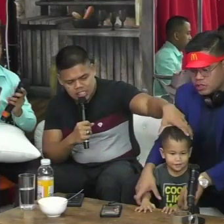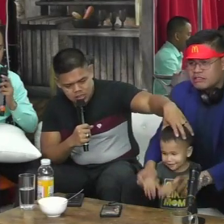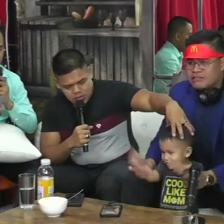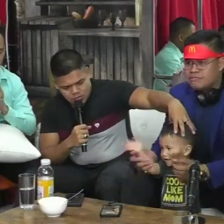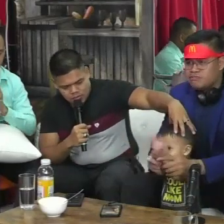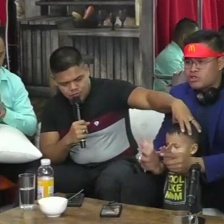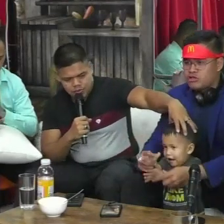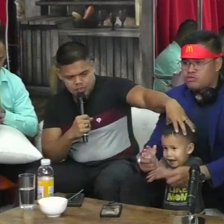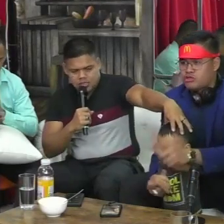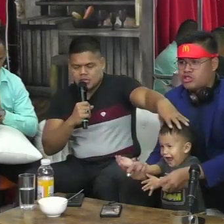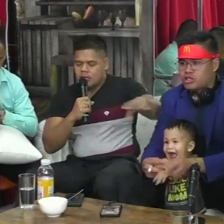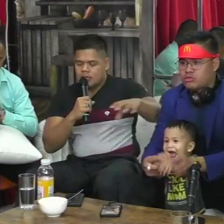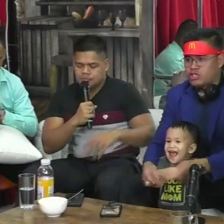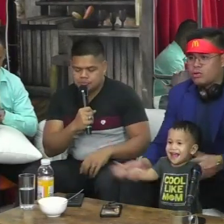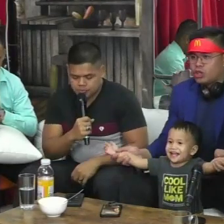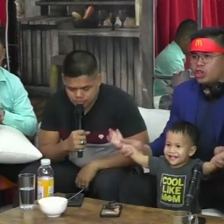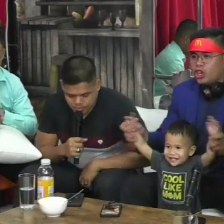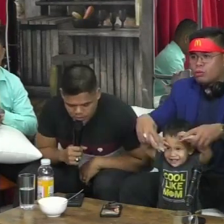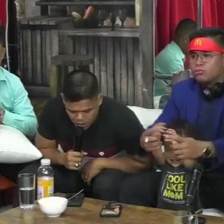Malfunctioning. Strolling,